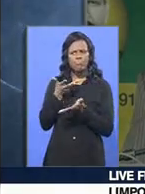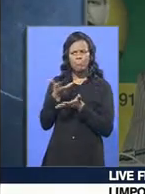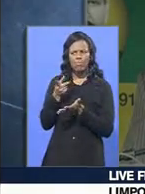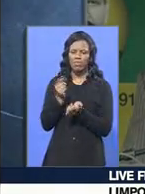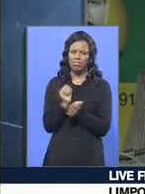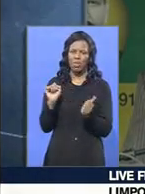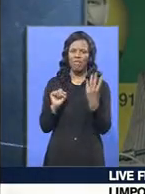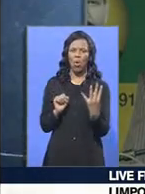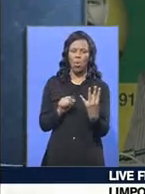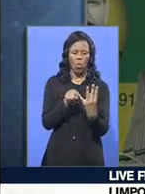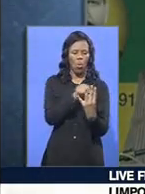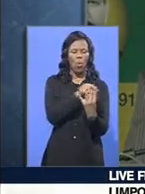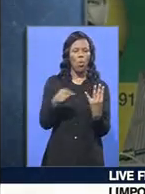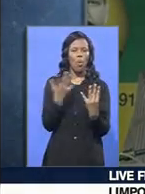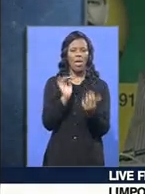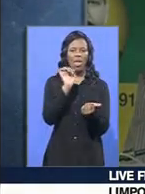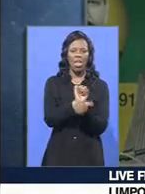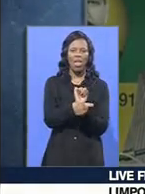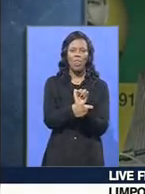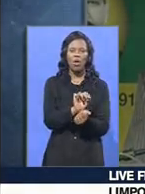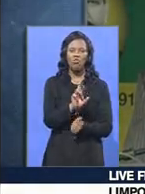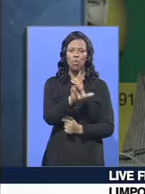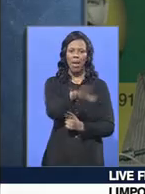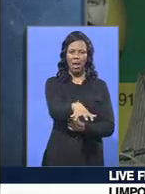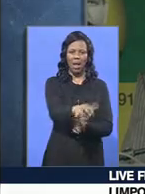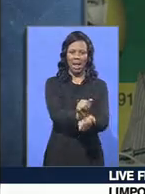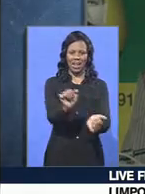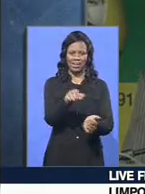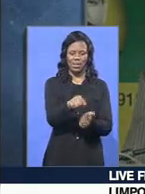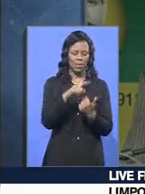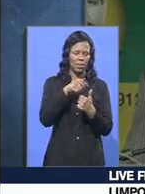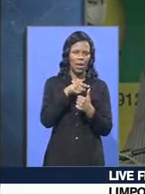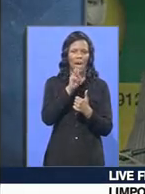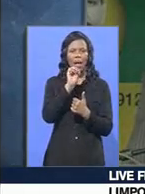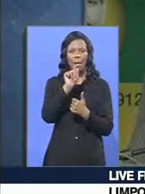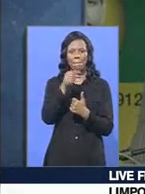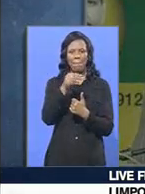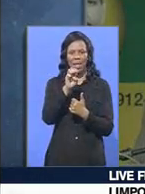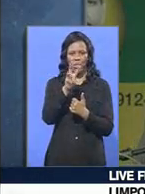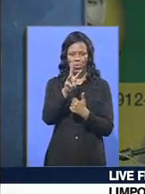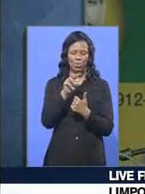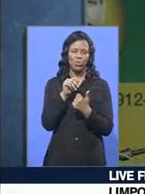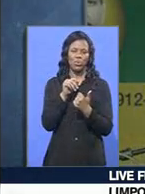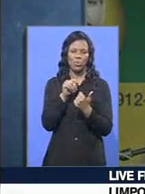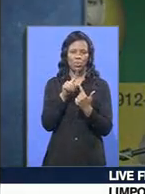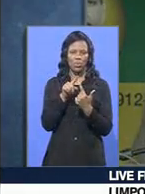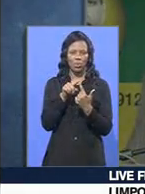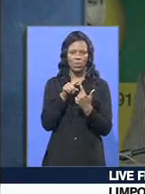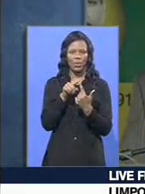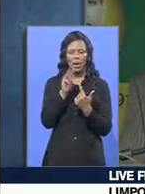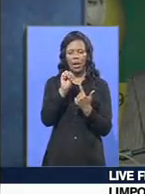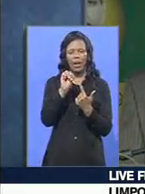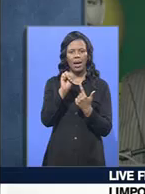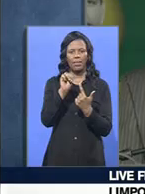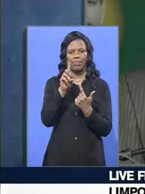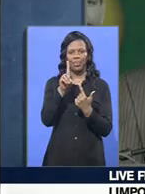held on Robben Island: Mr. Matthew Meiwa, Mr. Alpheus